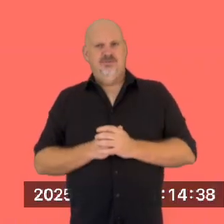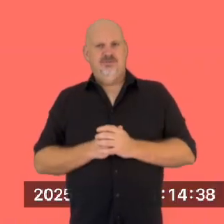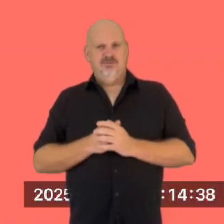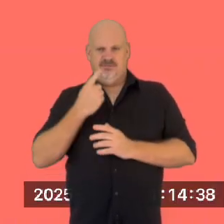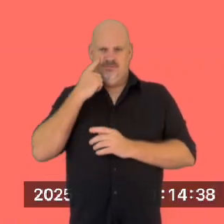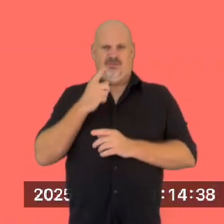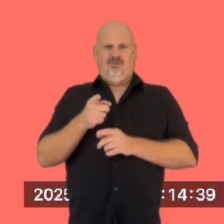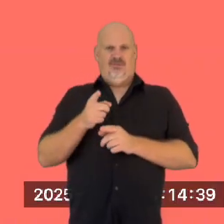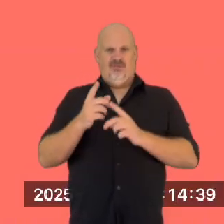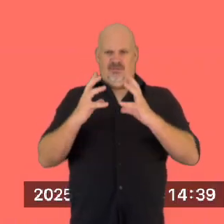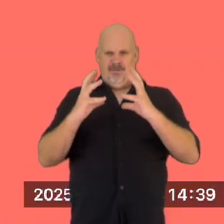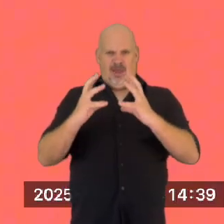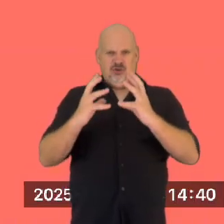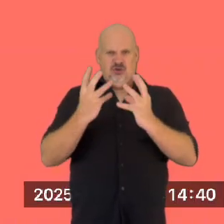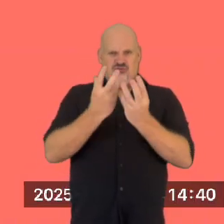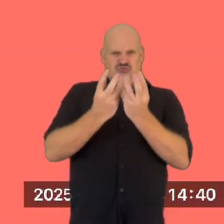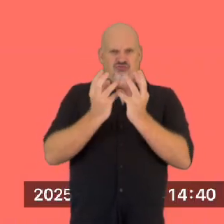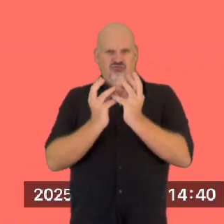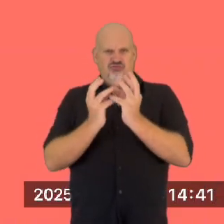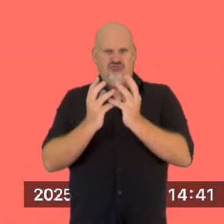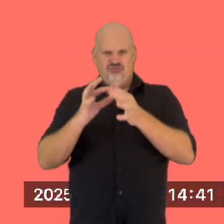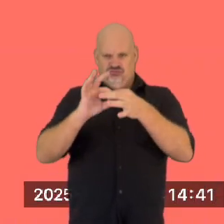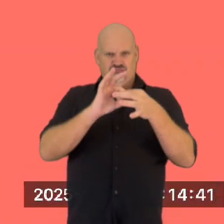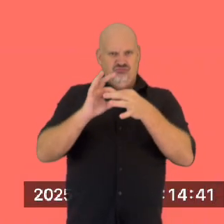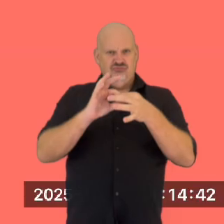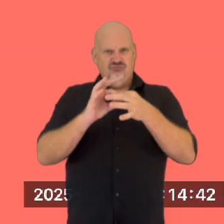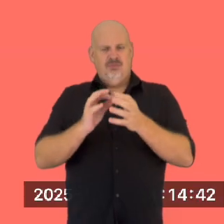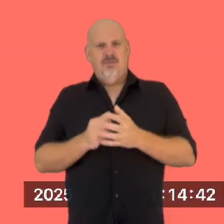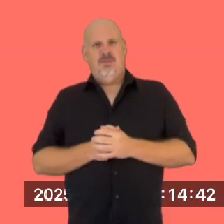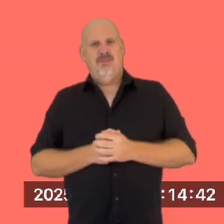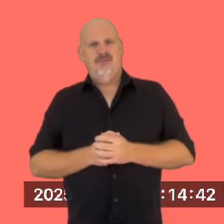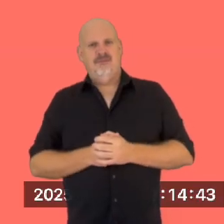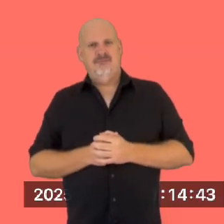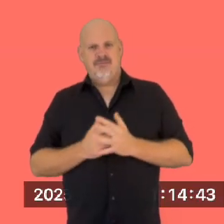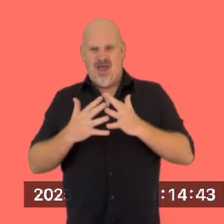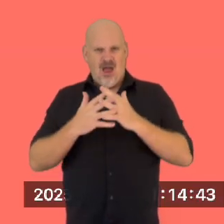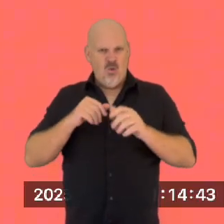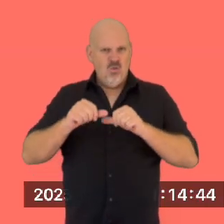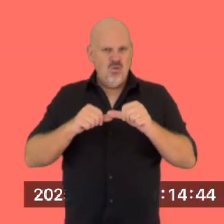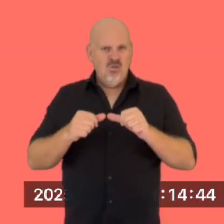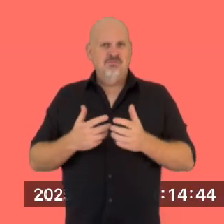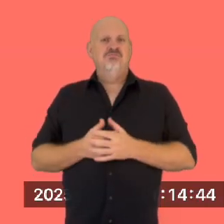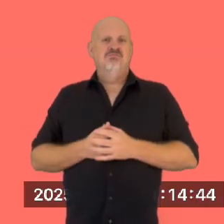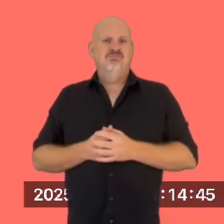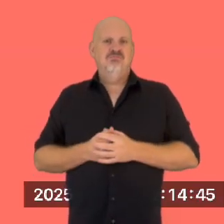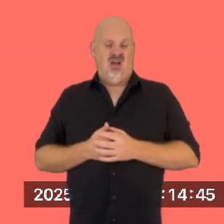And then think about how these guys can interact, make a little cross up in here,